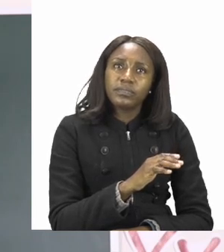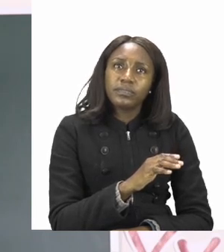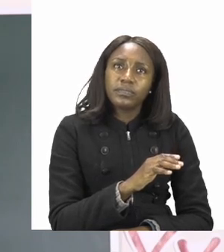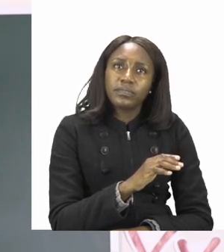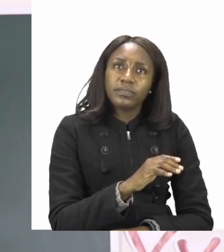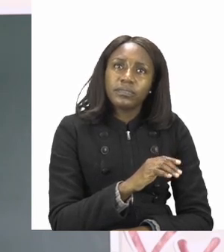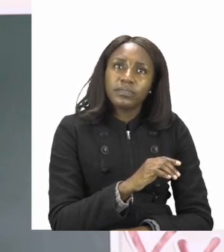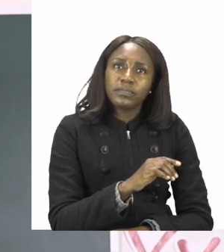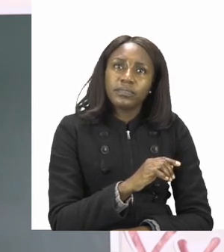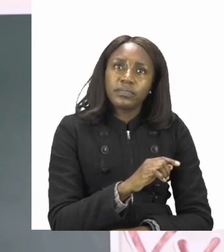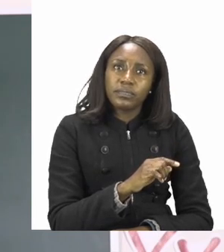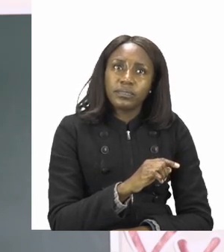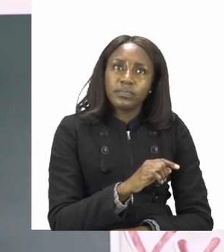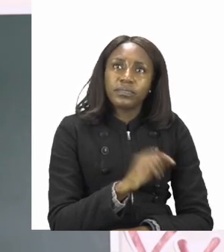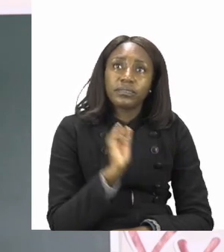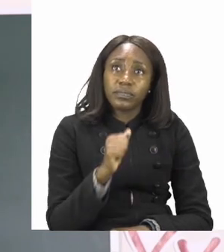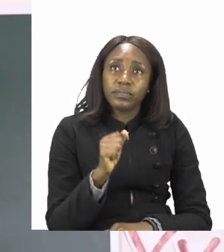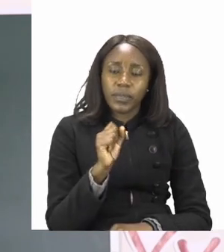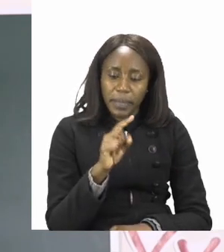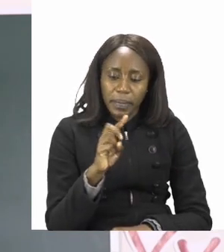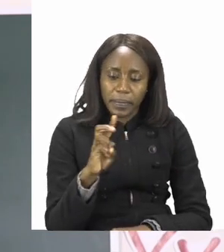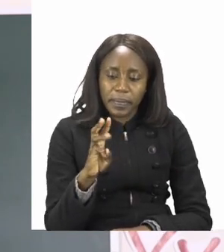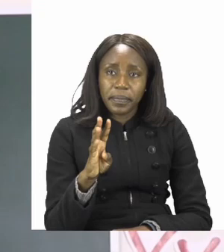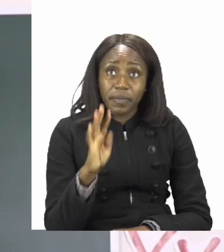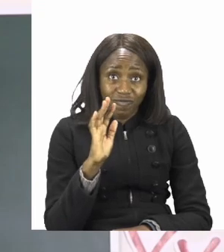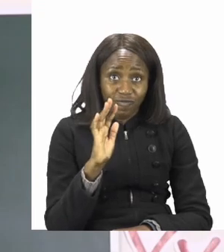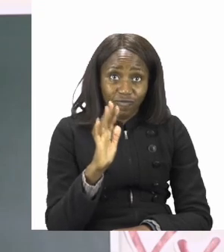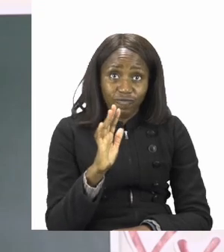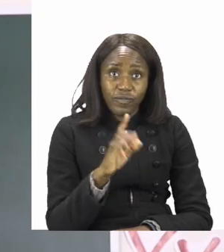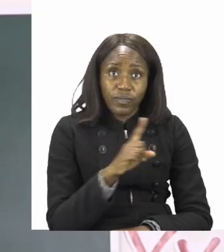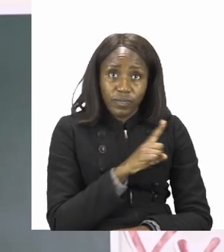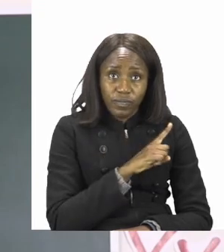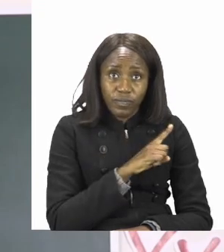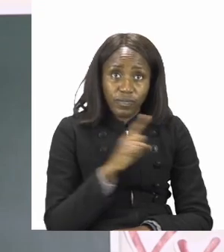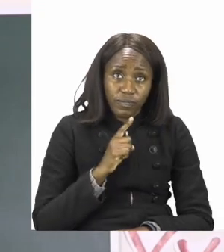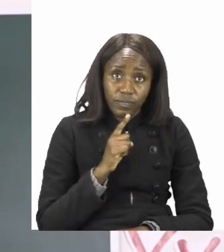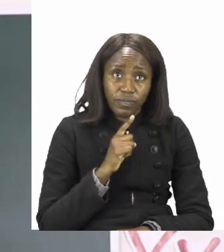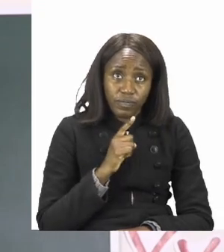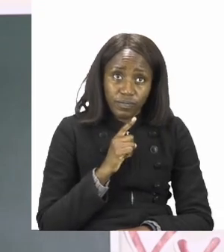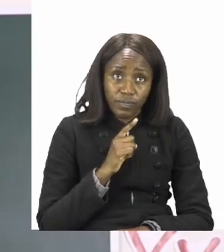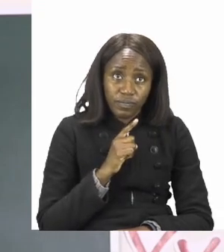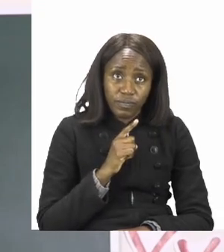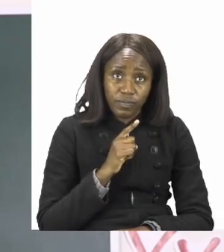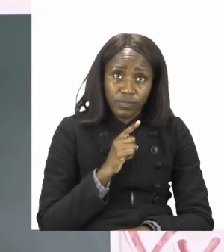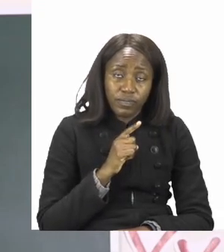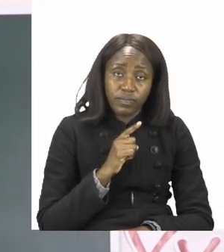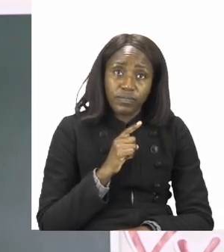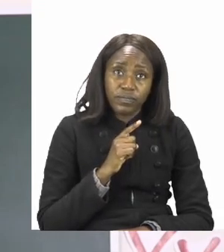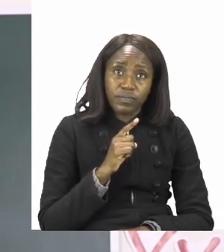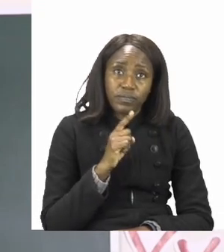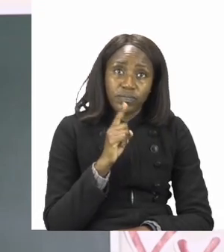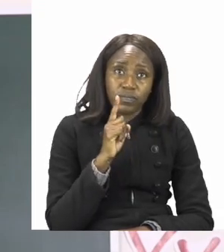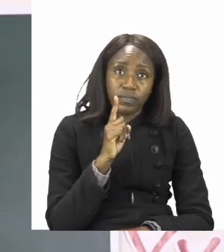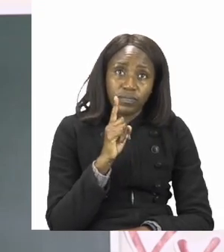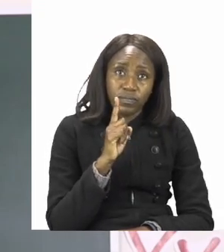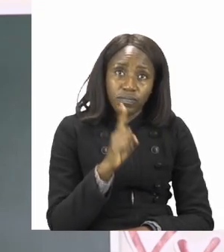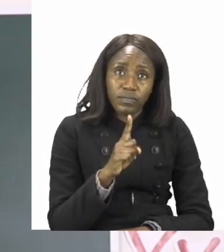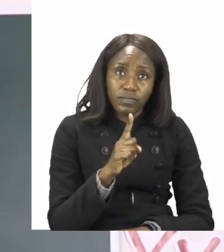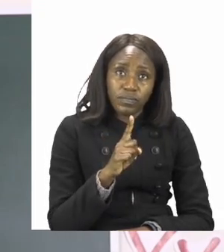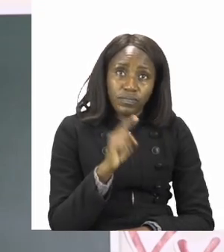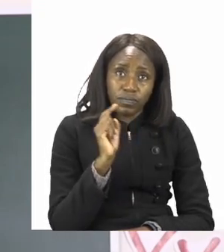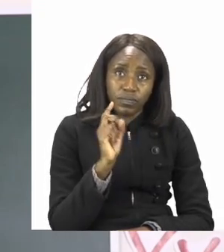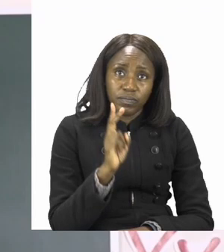from the beginning, we need to count on 11, and we're counting 5 times.